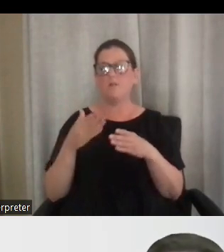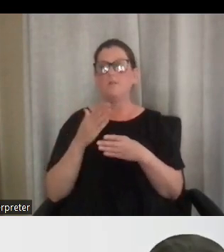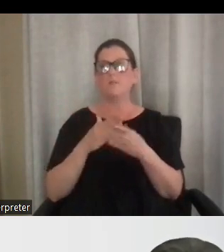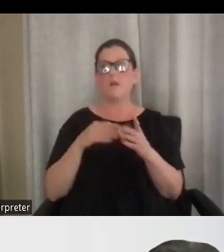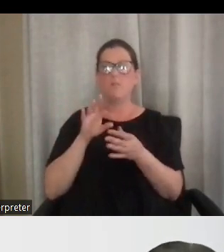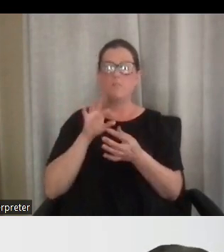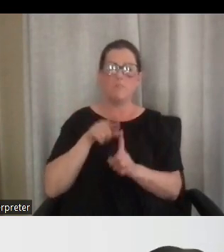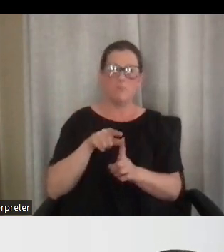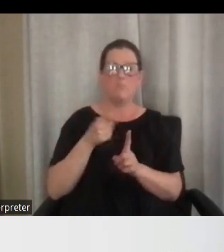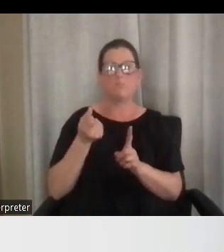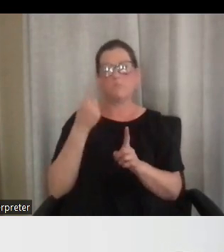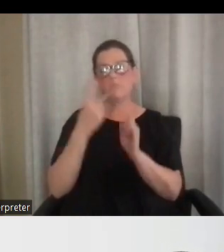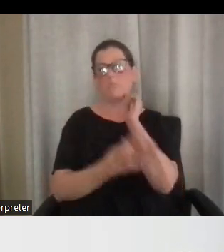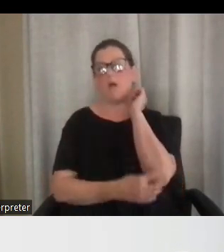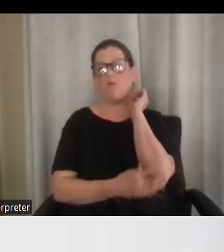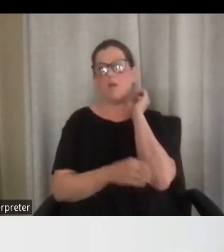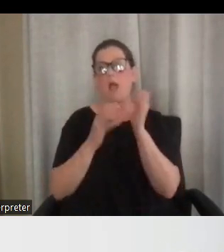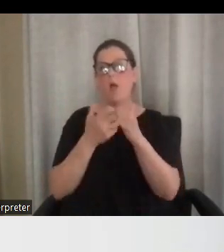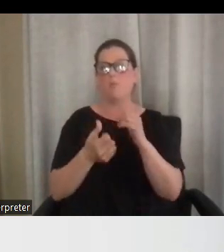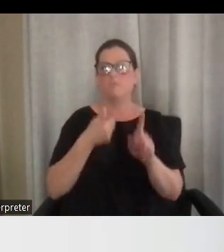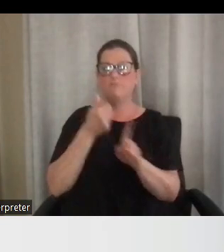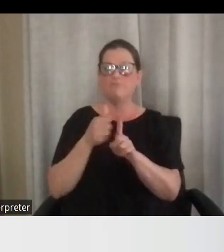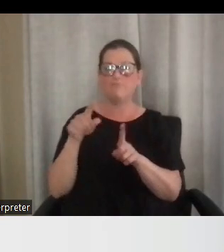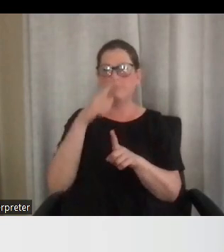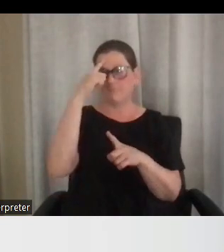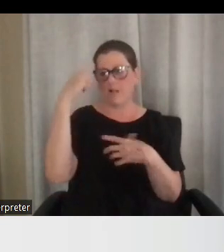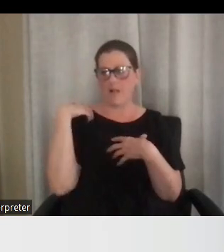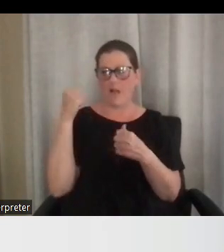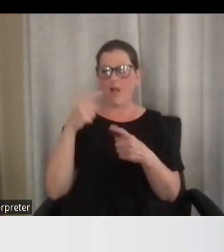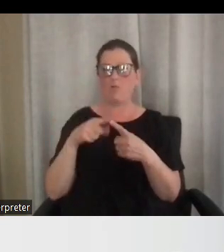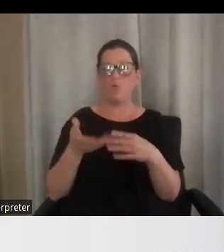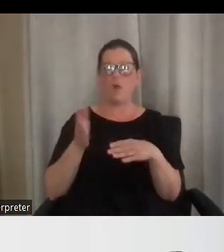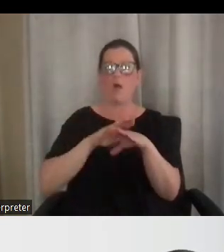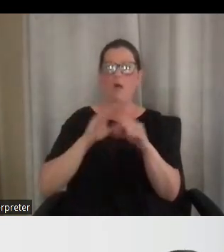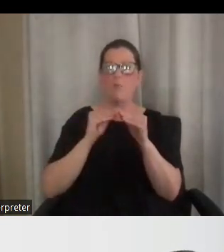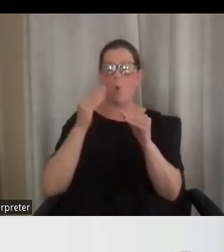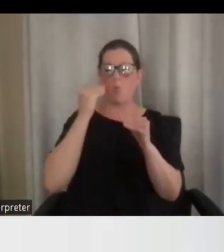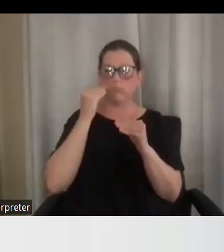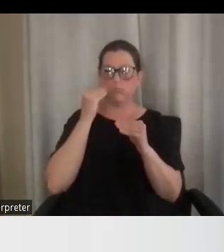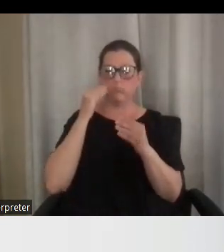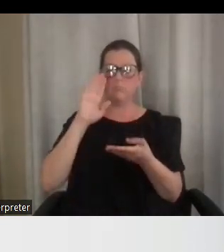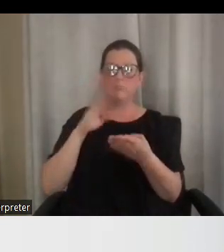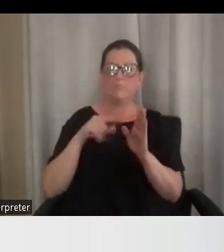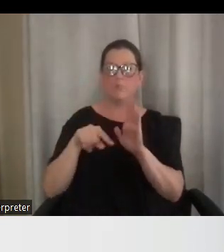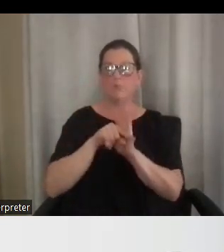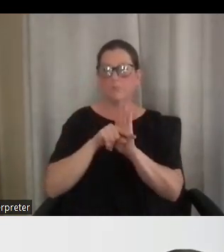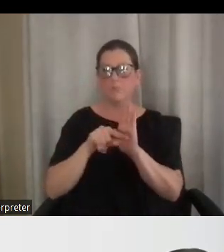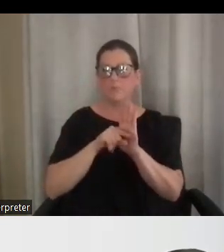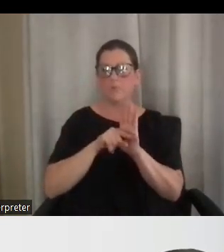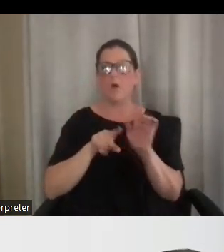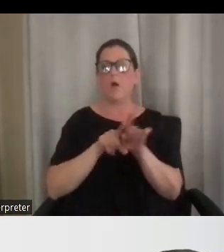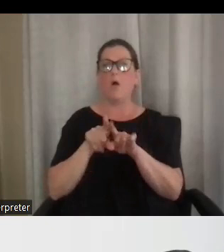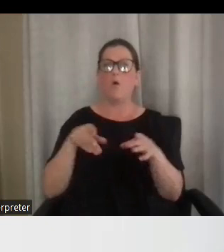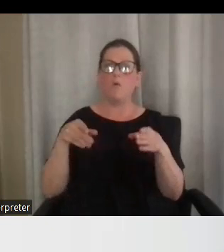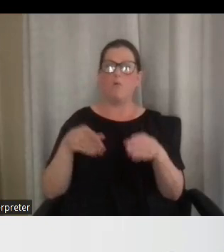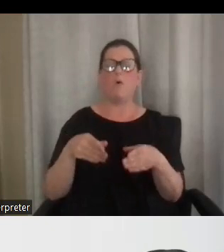understanding poverty and how it impacts mental health in order to increase that awareness and decrease stigma. We've also focused on some